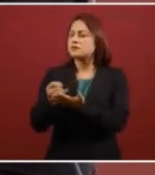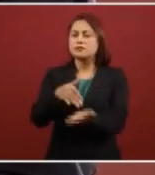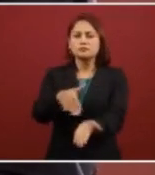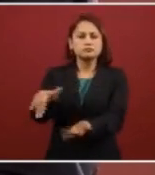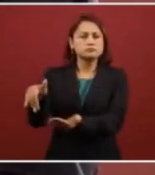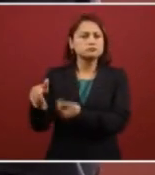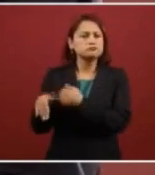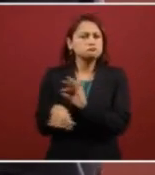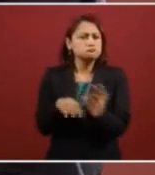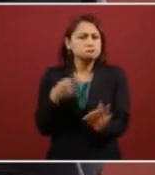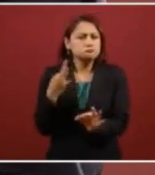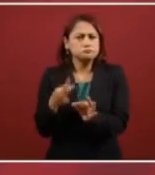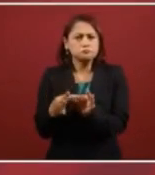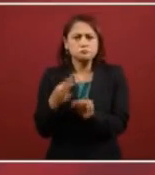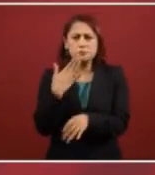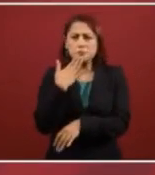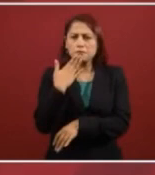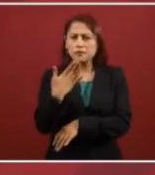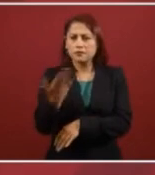Hay